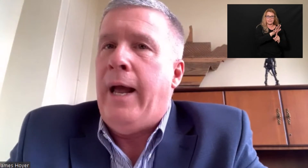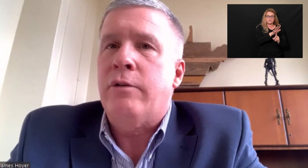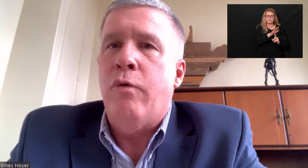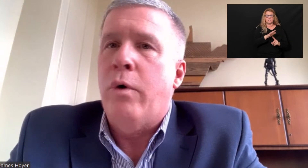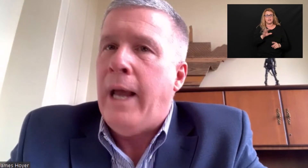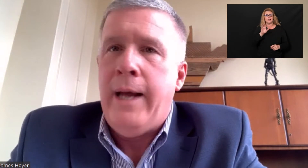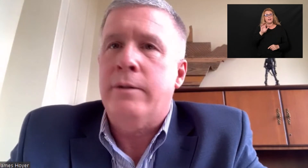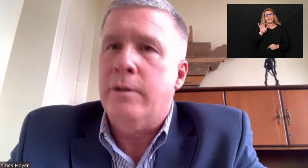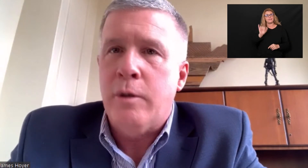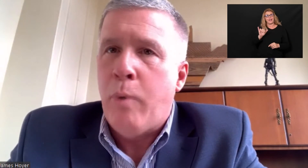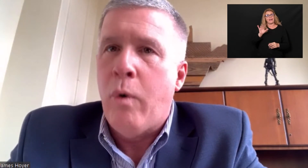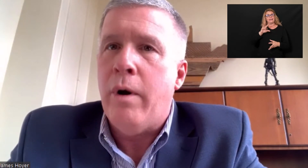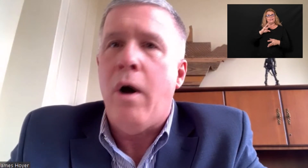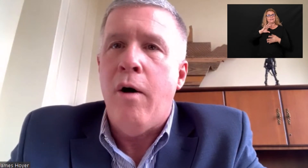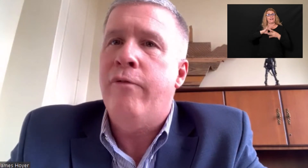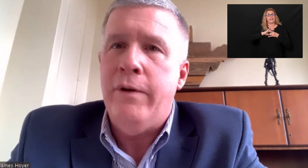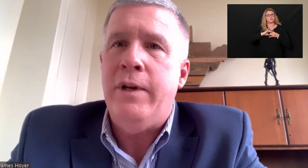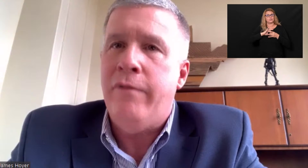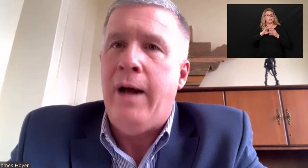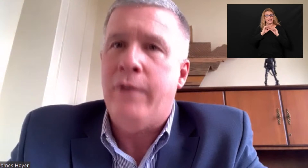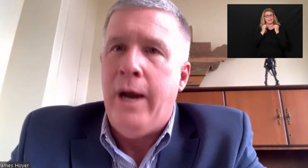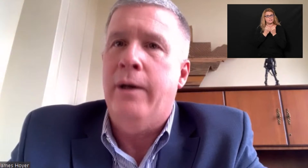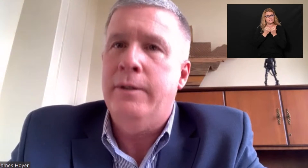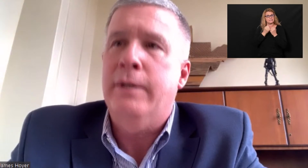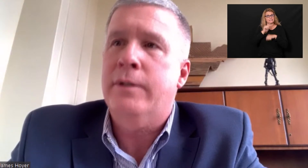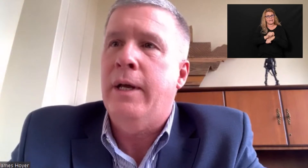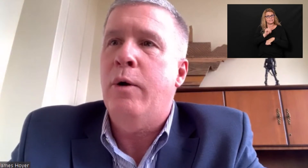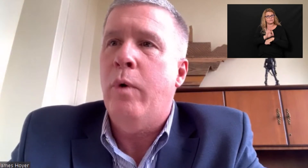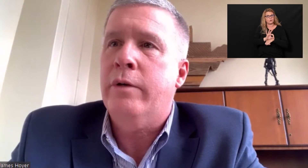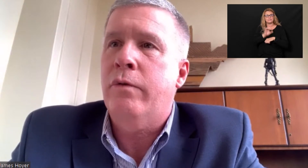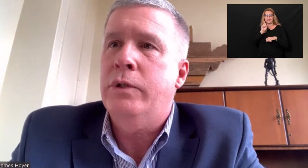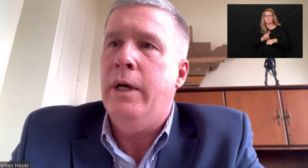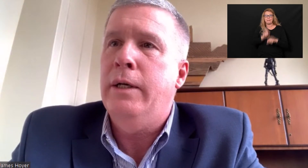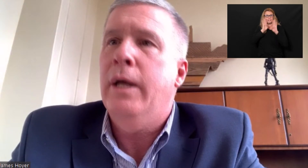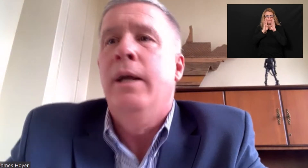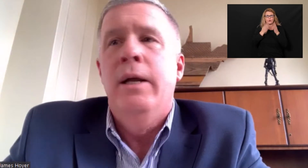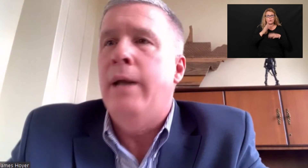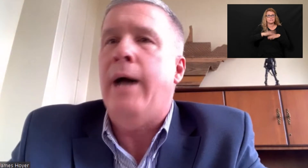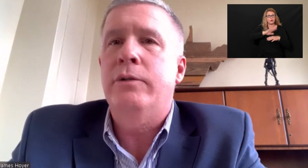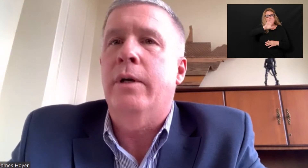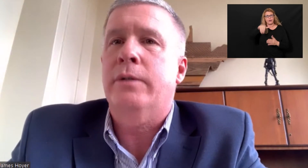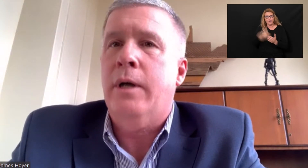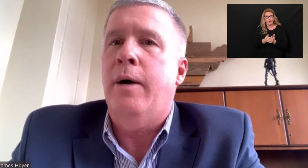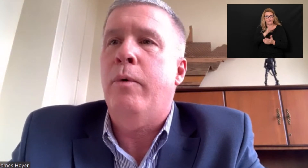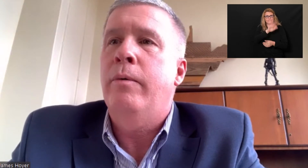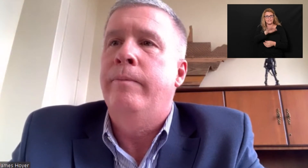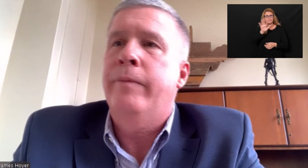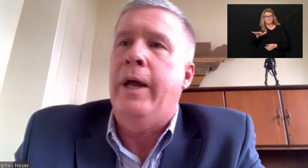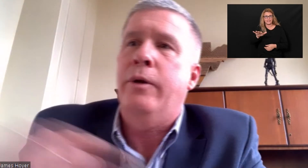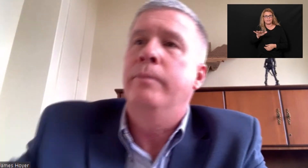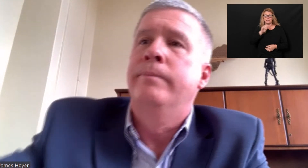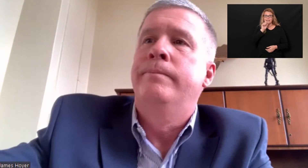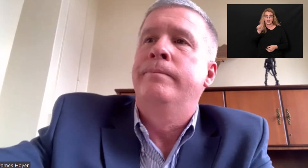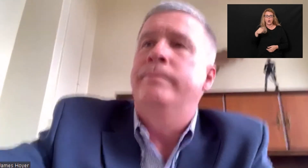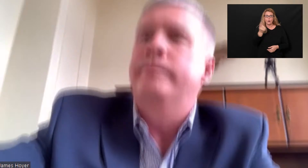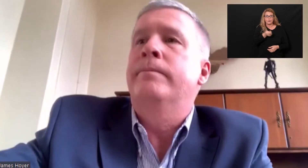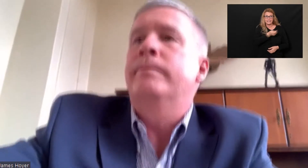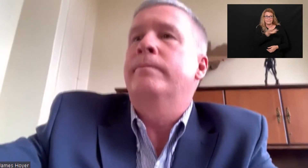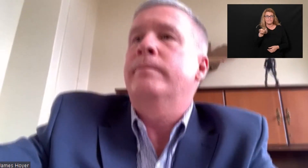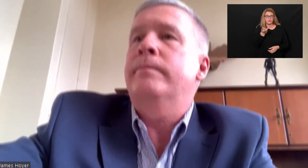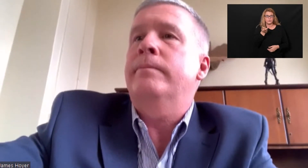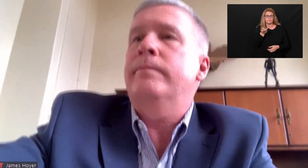interagency task force has to support all 55 counties in the state of West Virginia, not just a couple. Thank you.